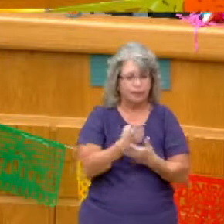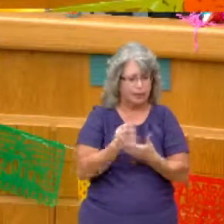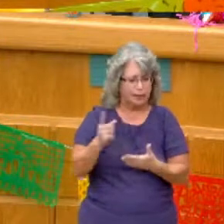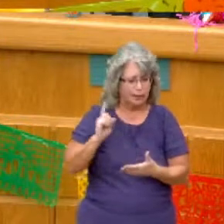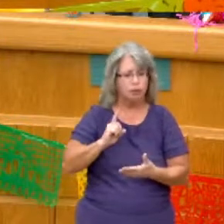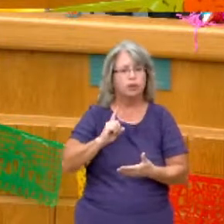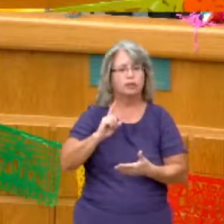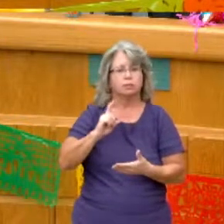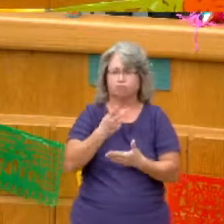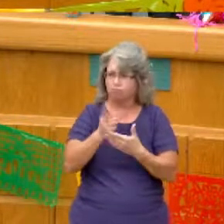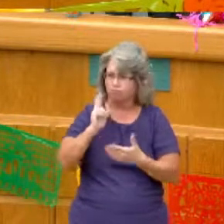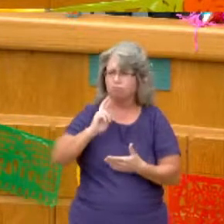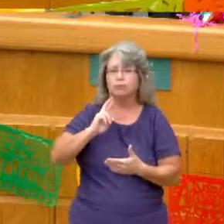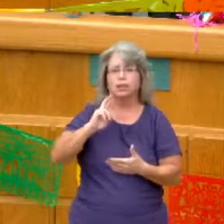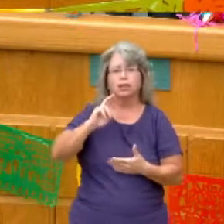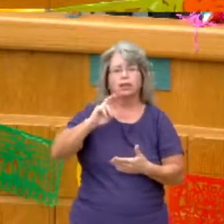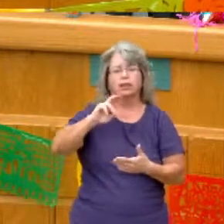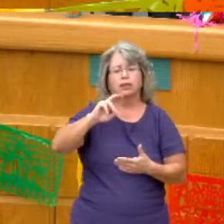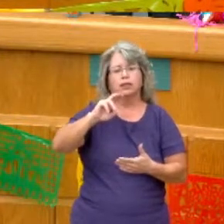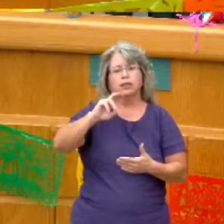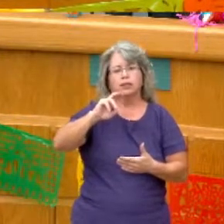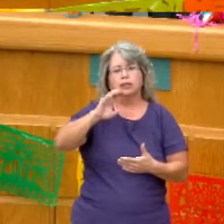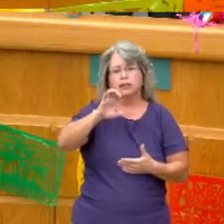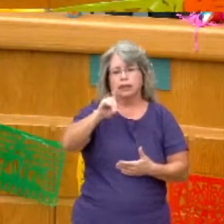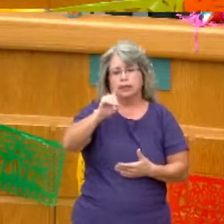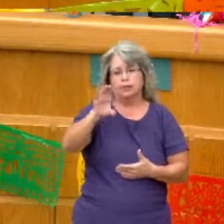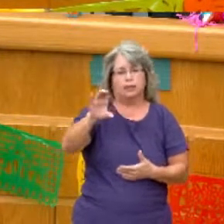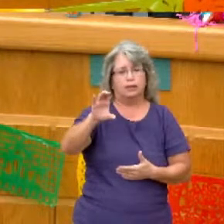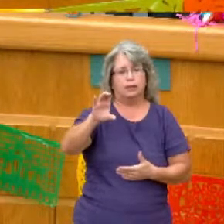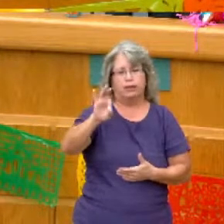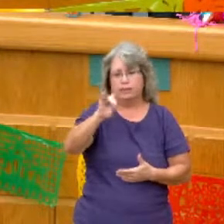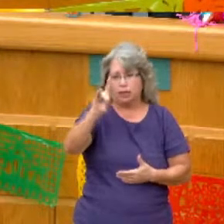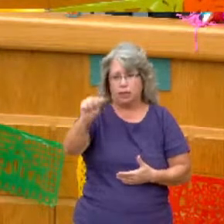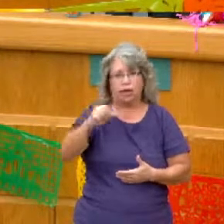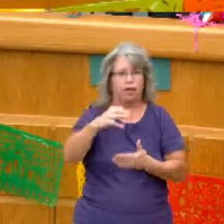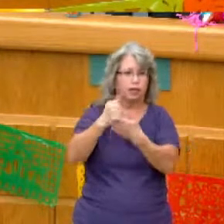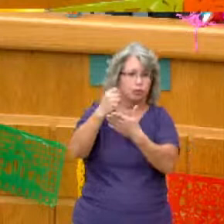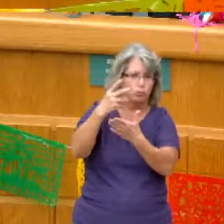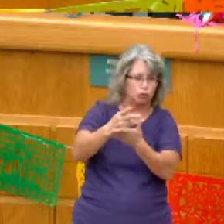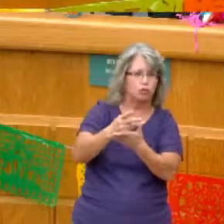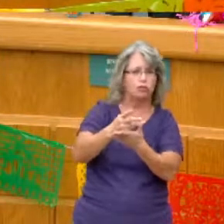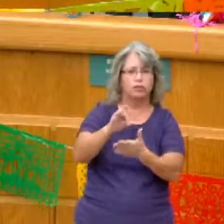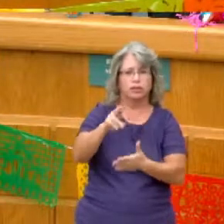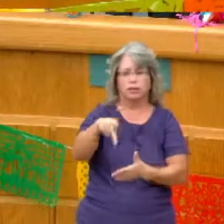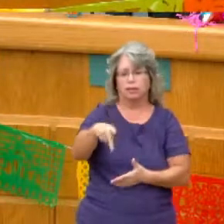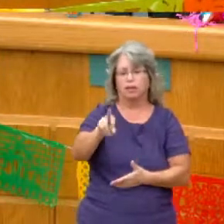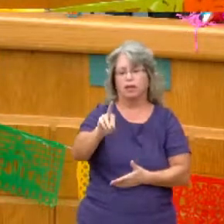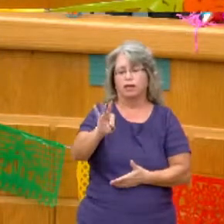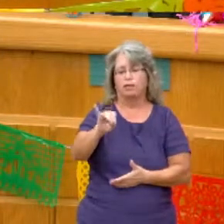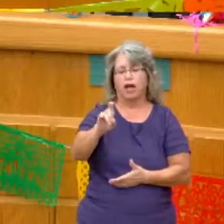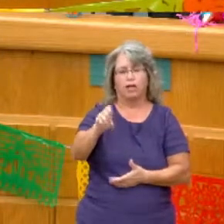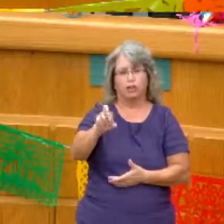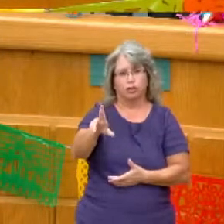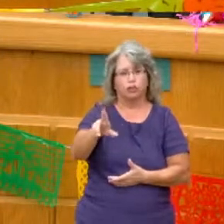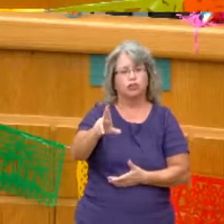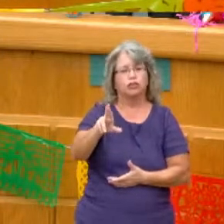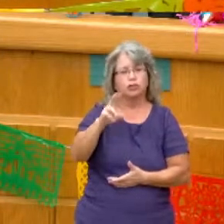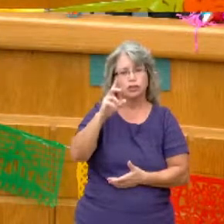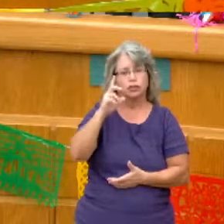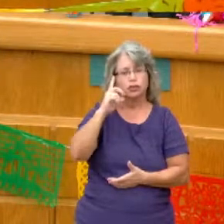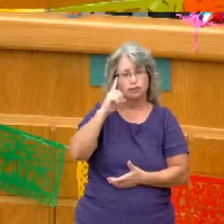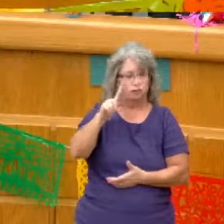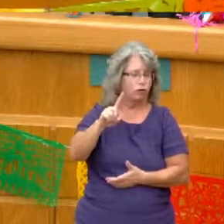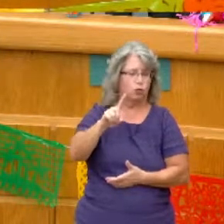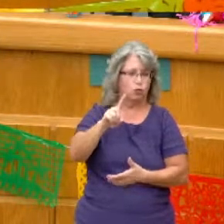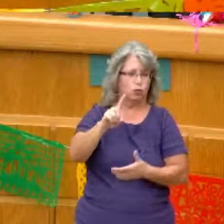years and older, as well as those at high risk of severe illness. People at high risk of exposure at work,